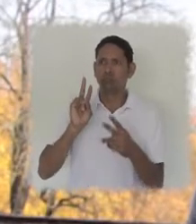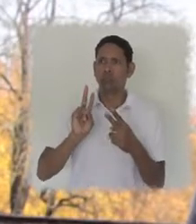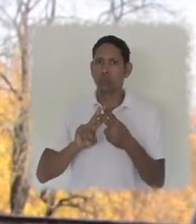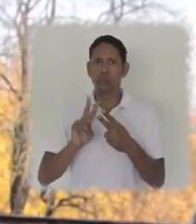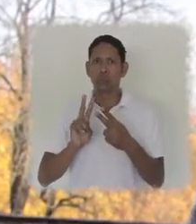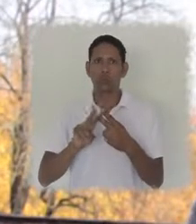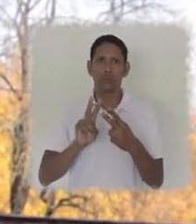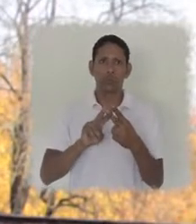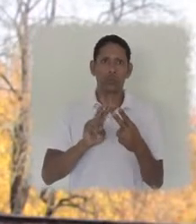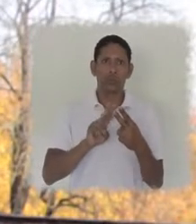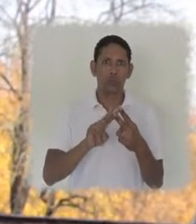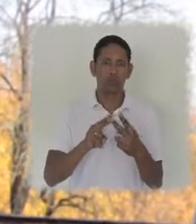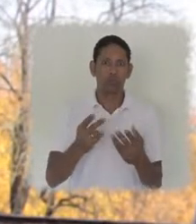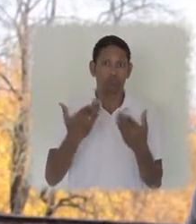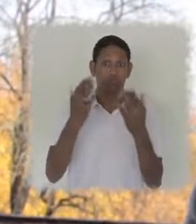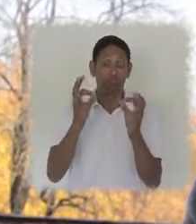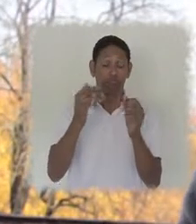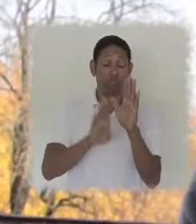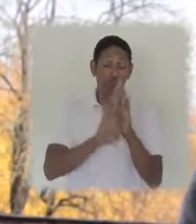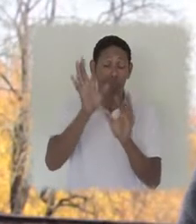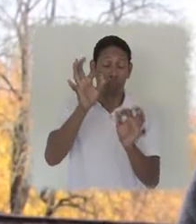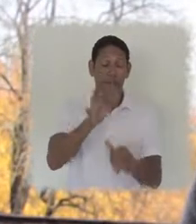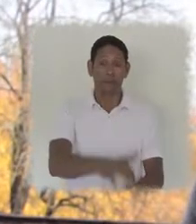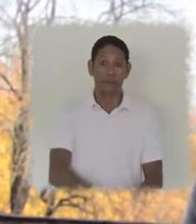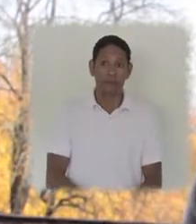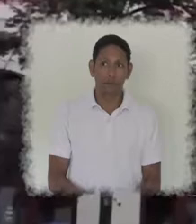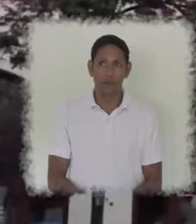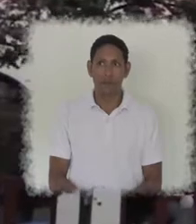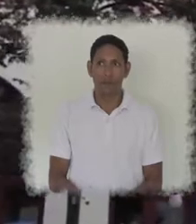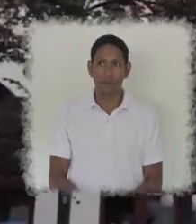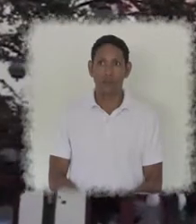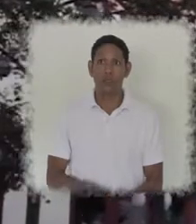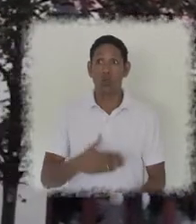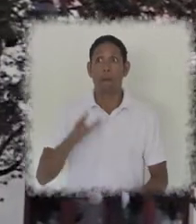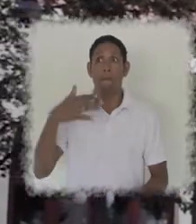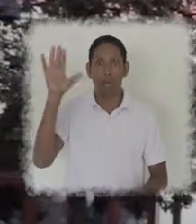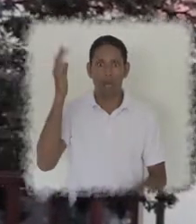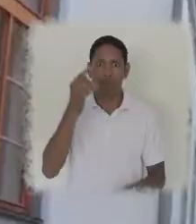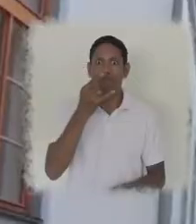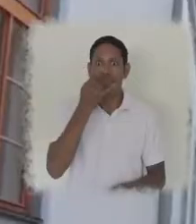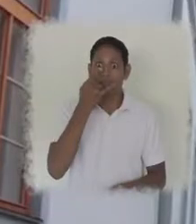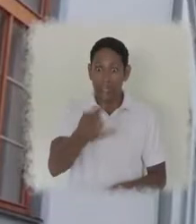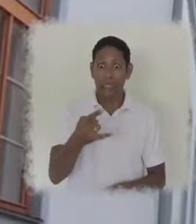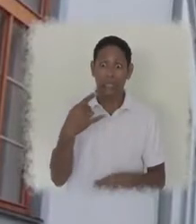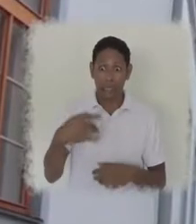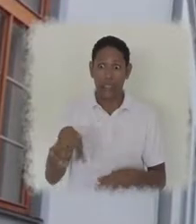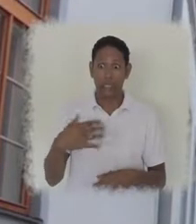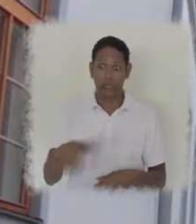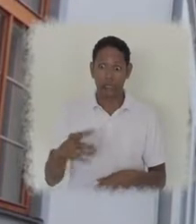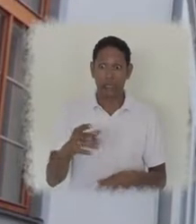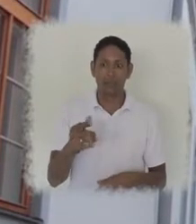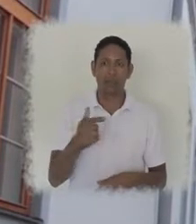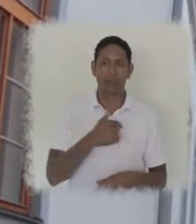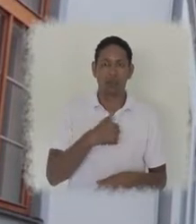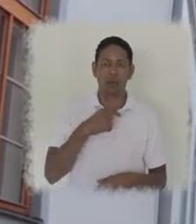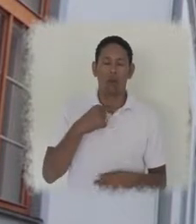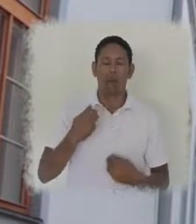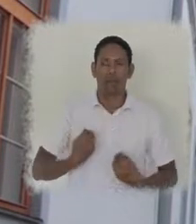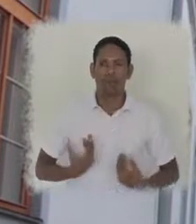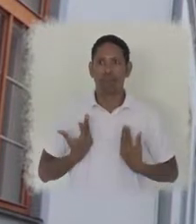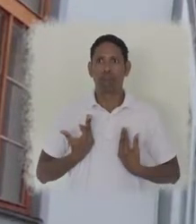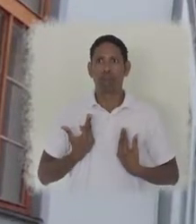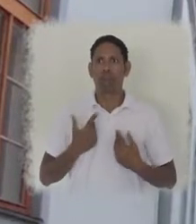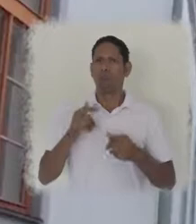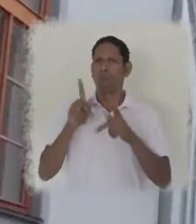around these people. So it's kind of funny and really interested to be here. Una de las experiencias más interesantes que he podido vivir aquí en la ciudad